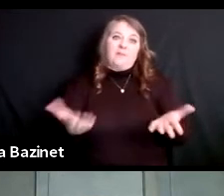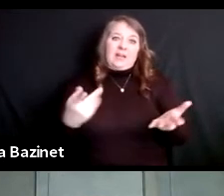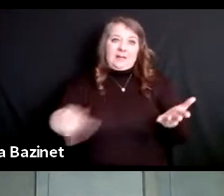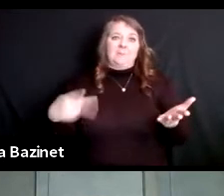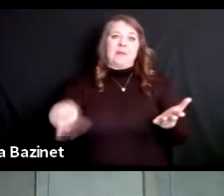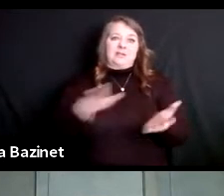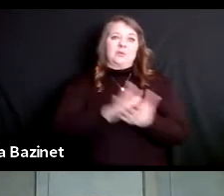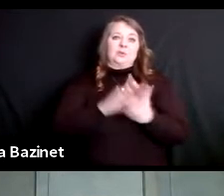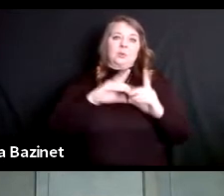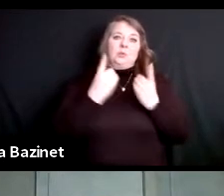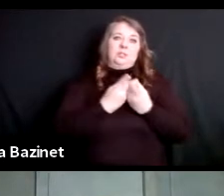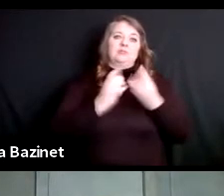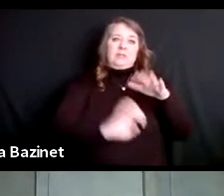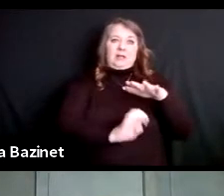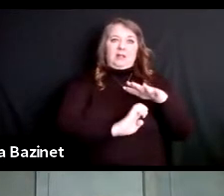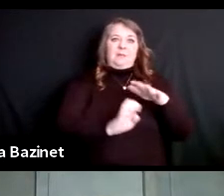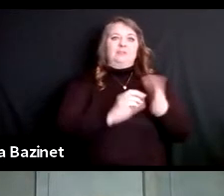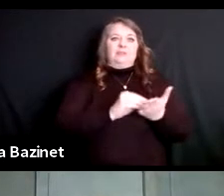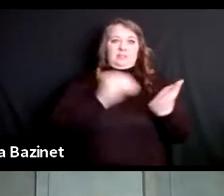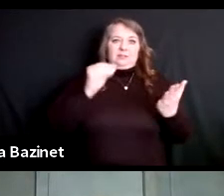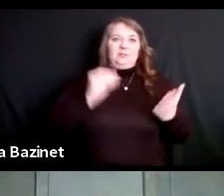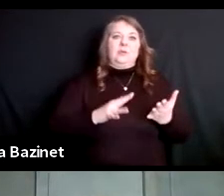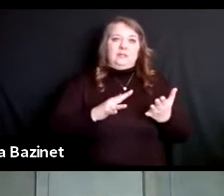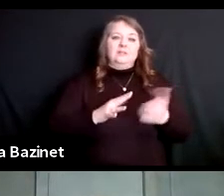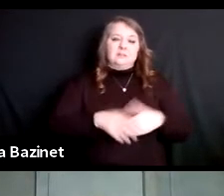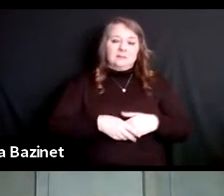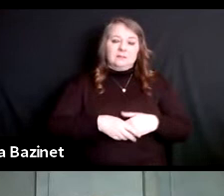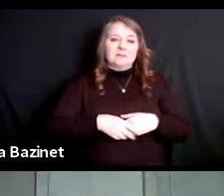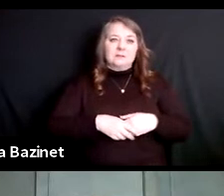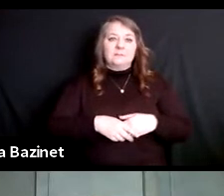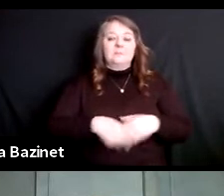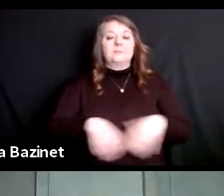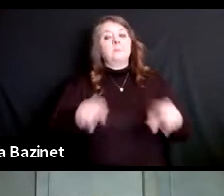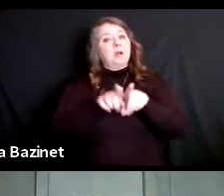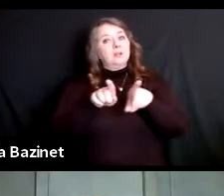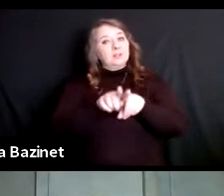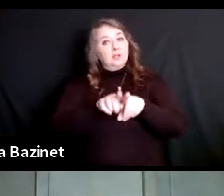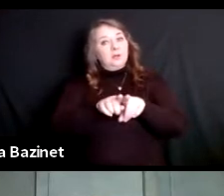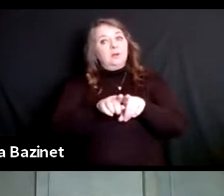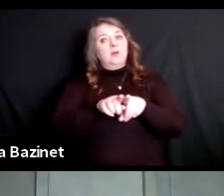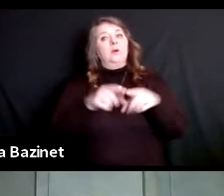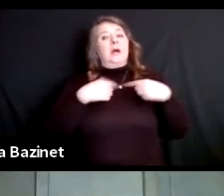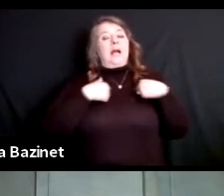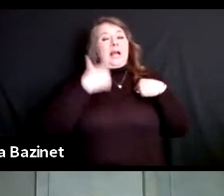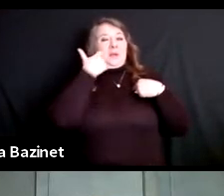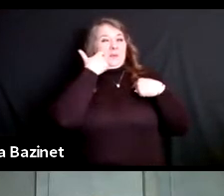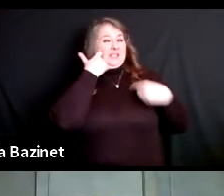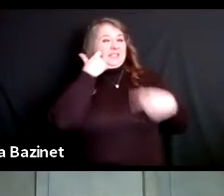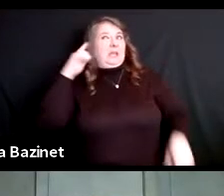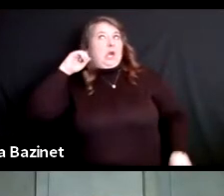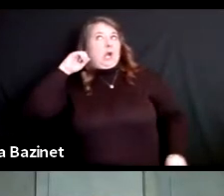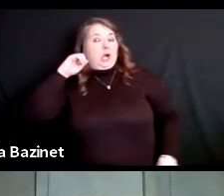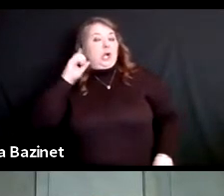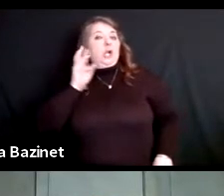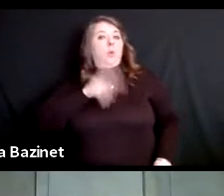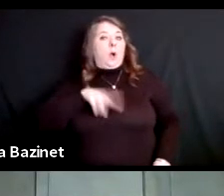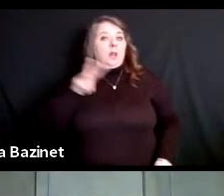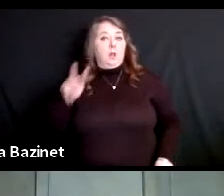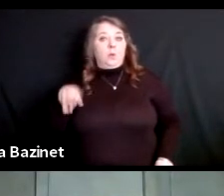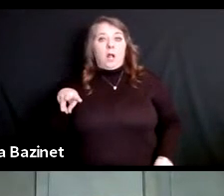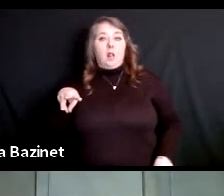School District elementary students. I also just recently heard that Walla Walla is